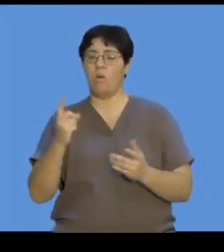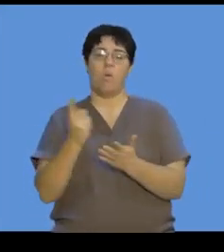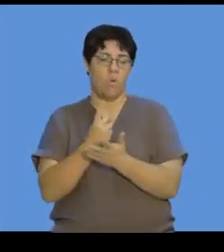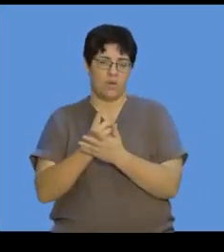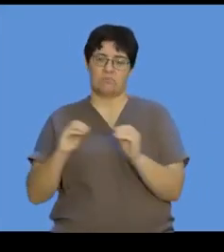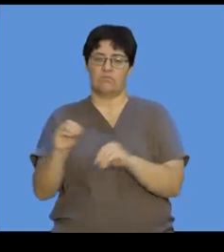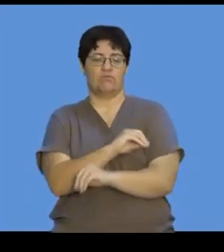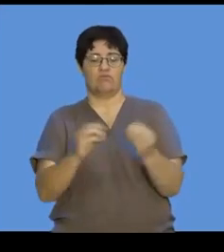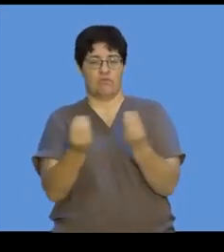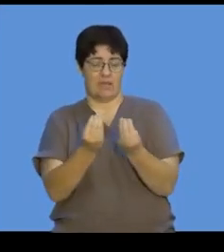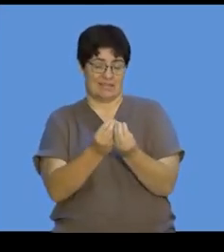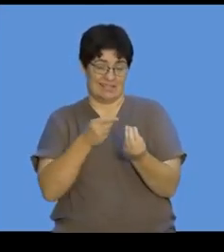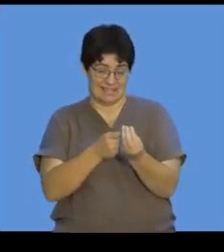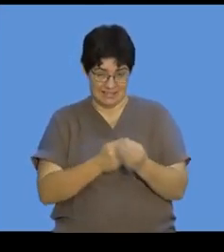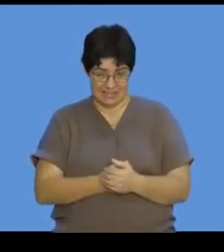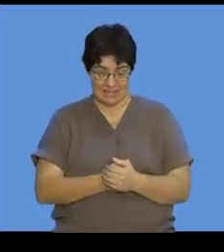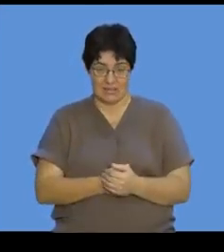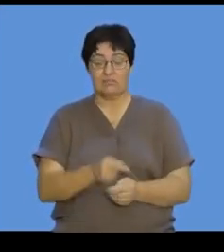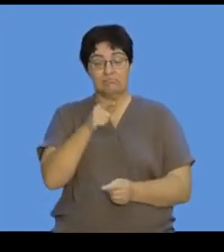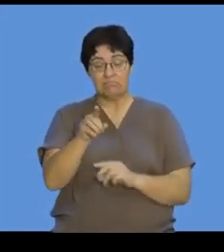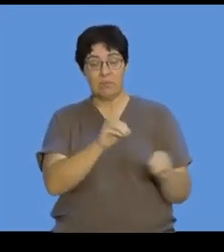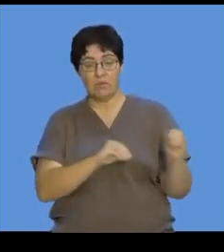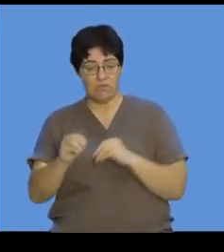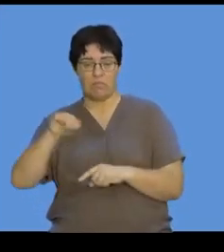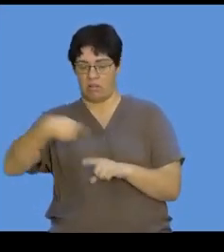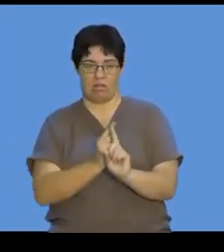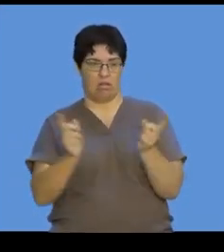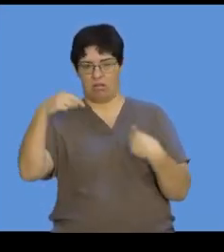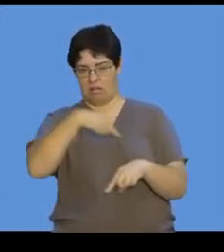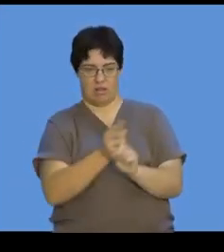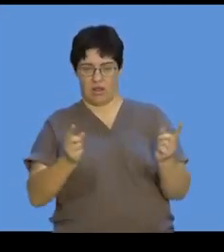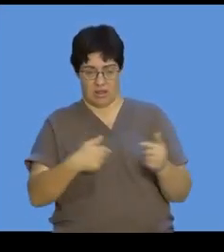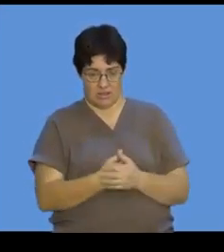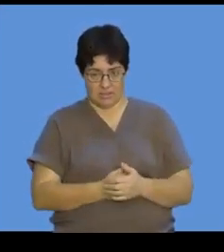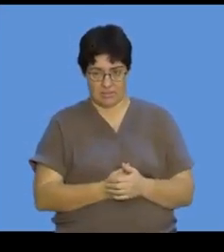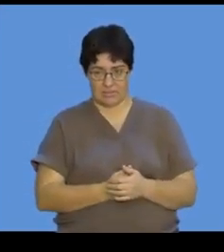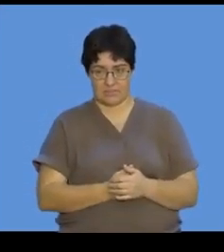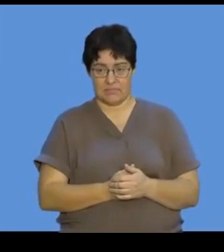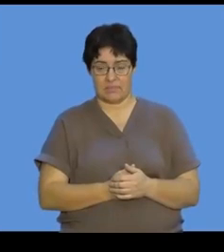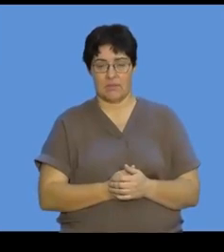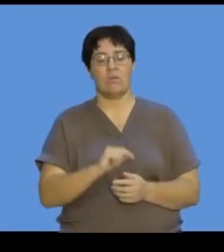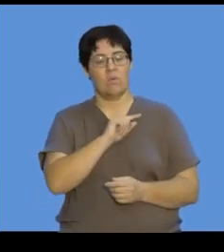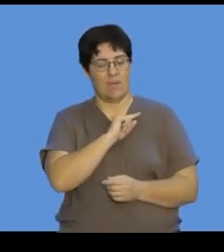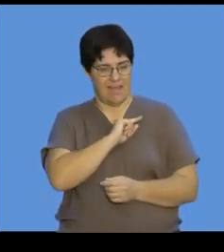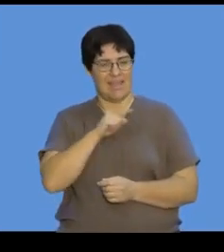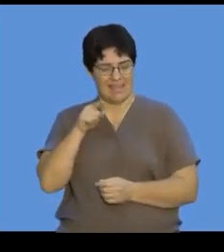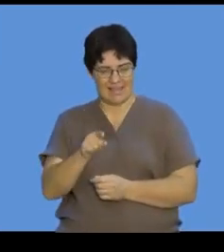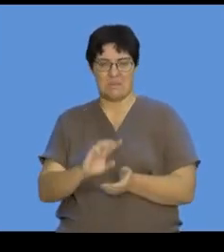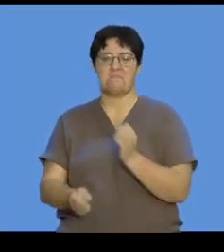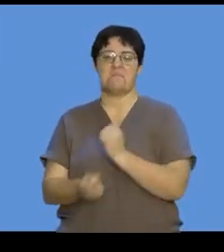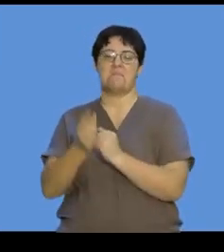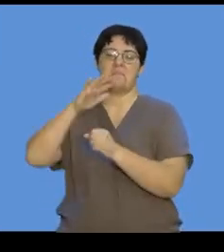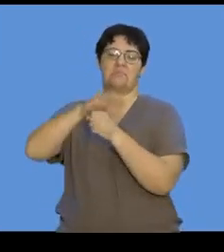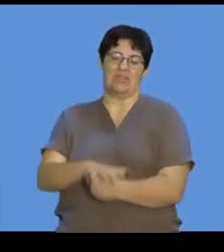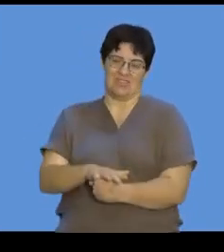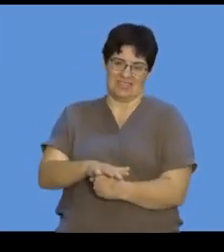of motion, and this state of motion is actually random, okay? right? Because this is what gives rise to pressure